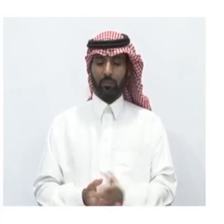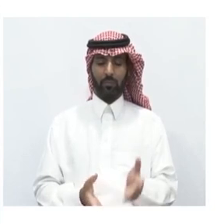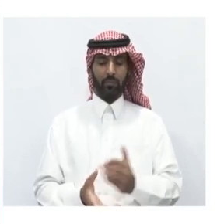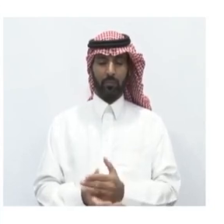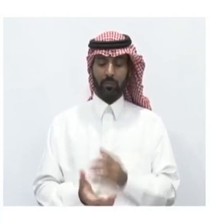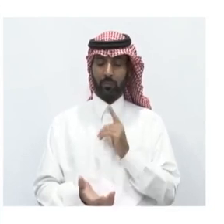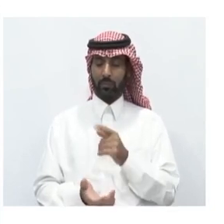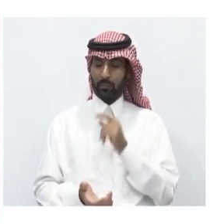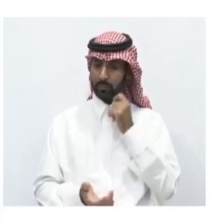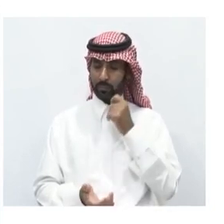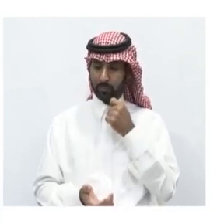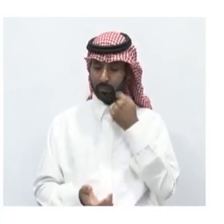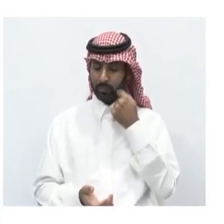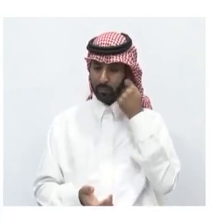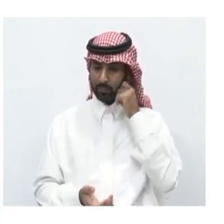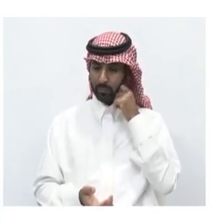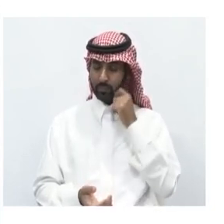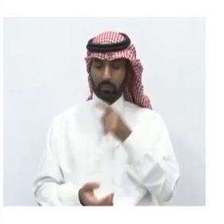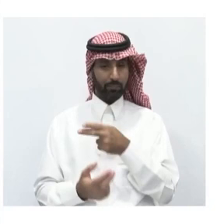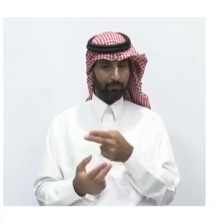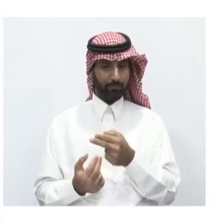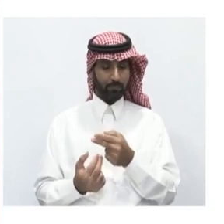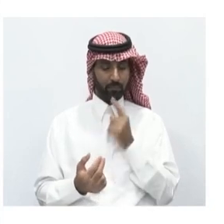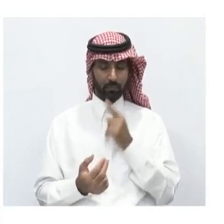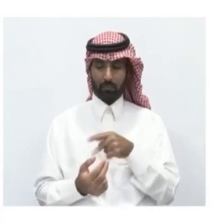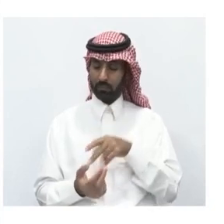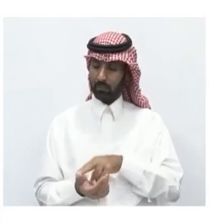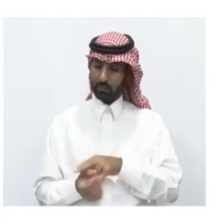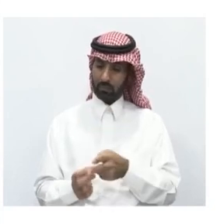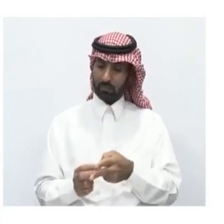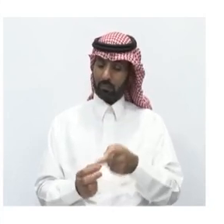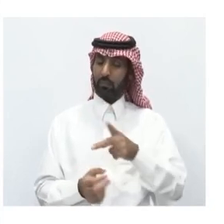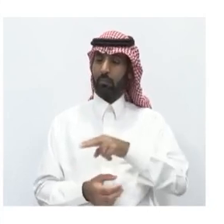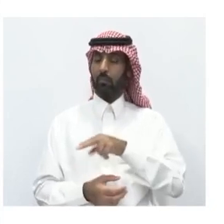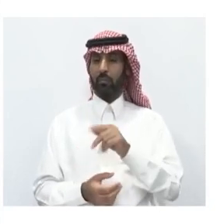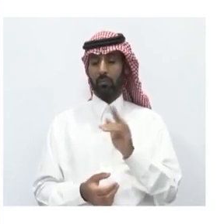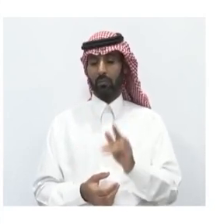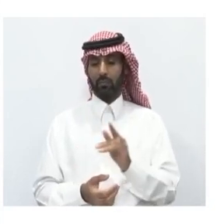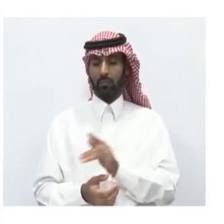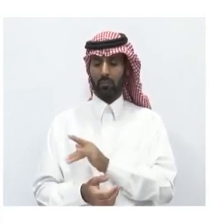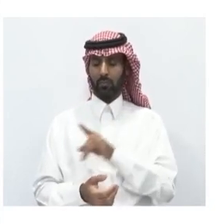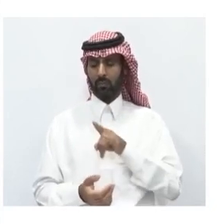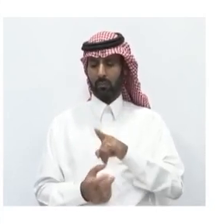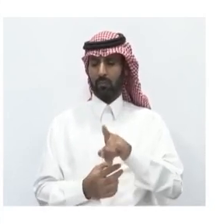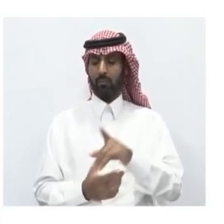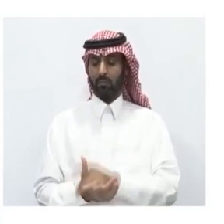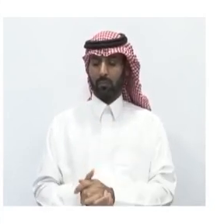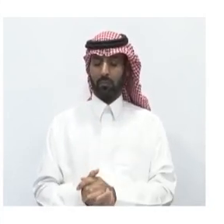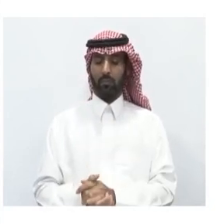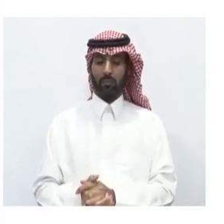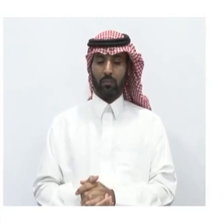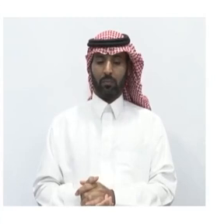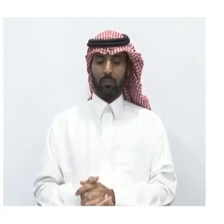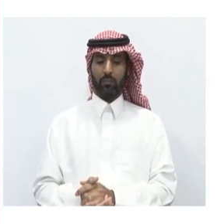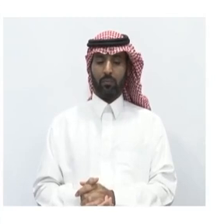she says that changing seats won't be possible because it wouldn't be fair to other passengers. It's also against the policy of